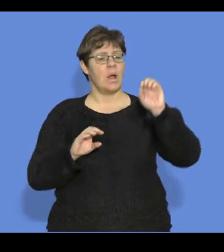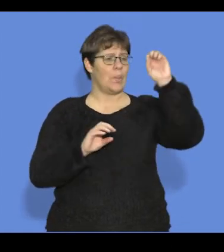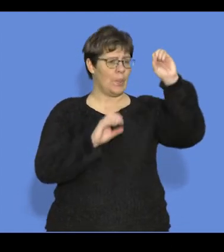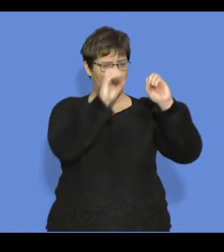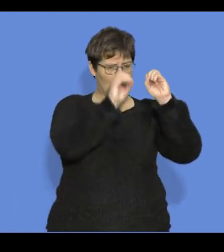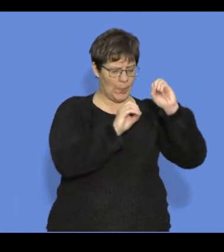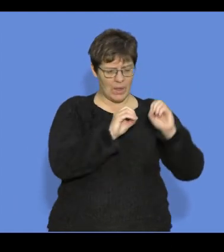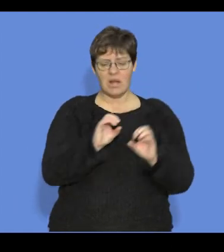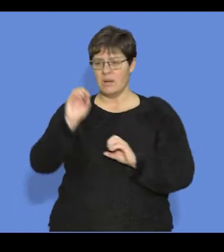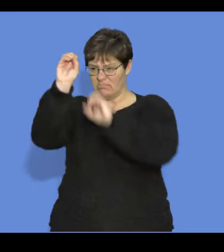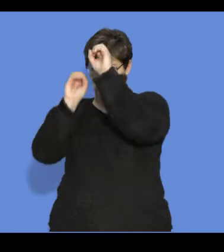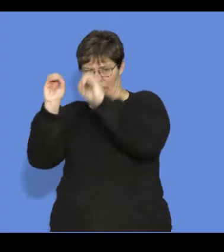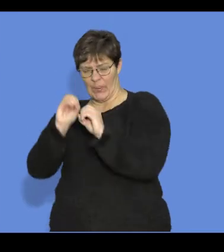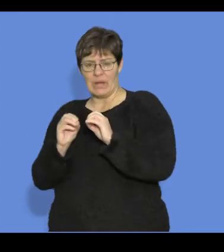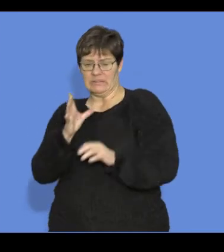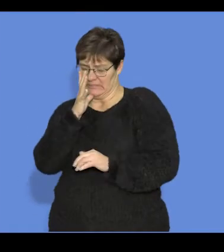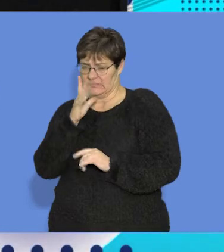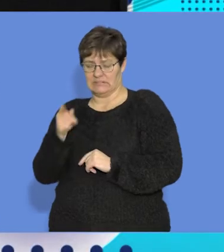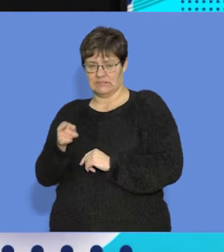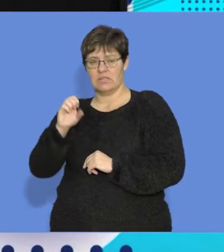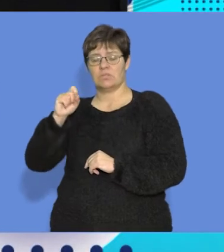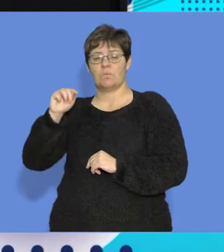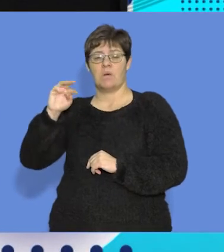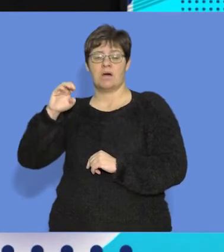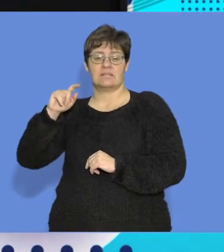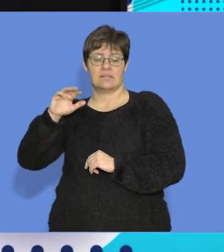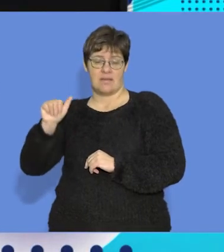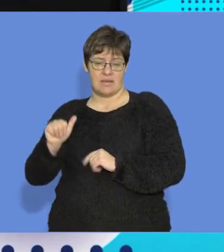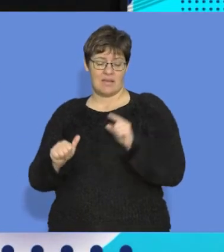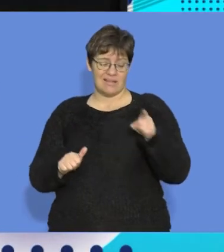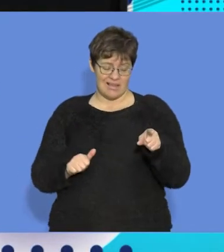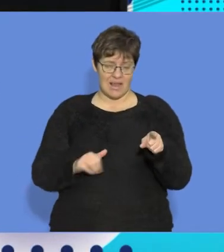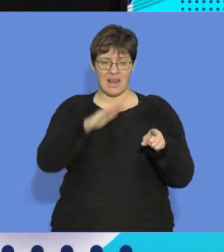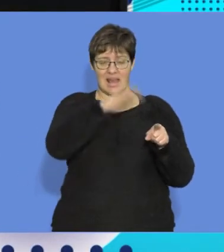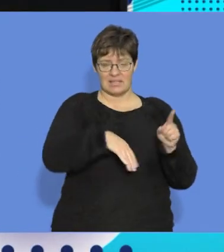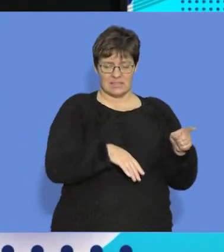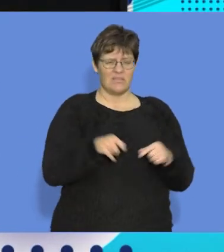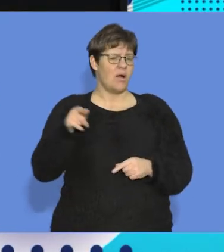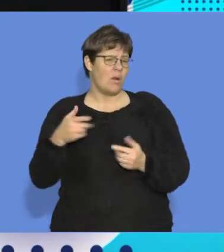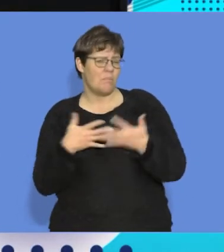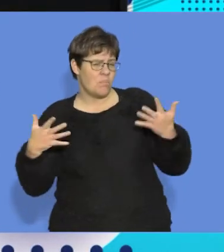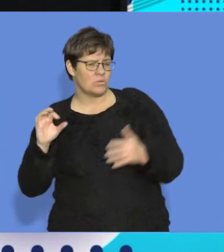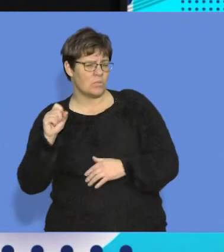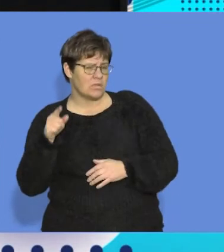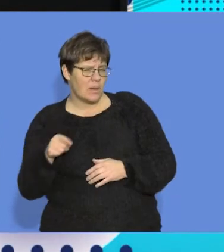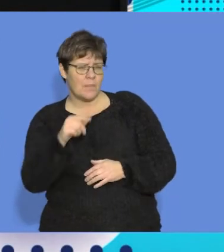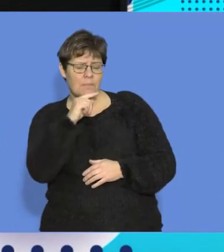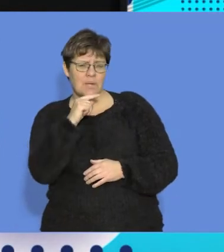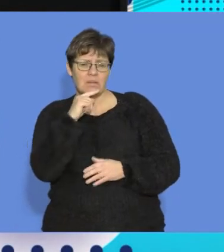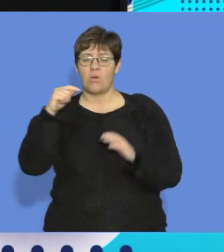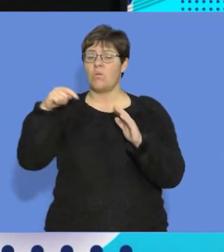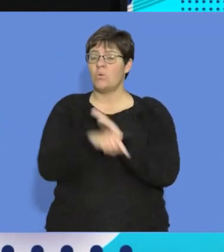Leaf B has got a lot more stomata, and you need to be able to say, okay, if it's got more stomata, it means it's going to be losing